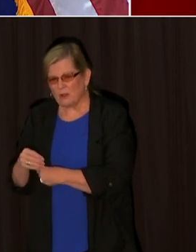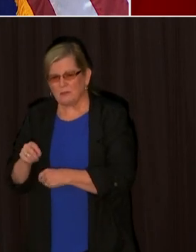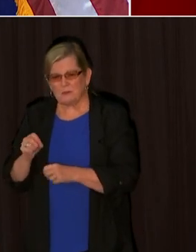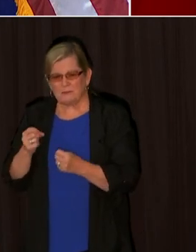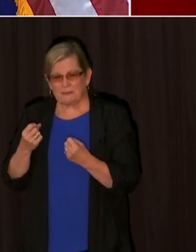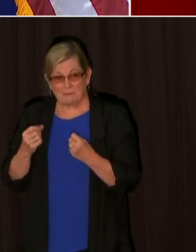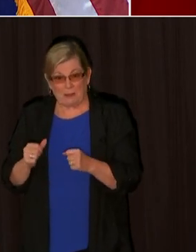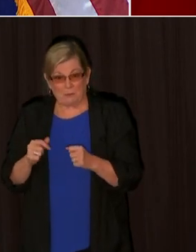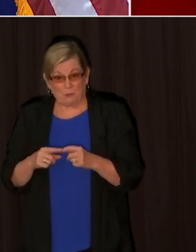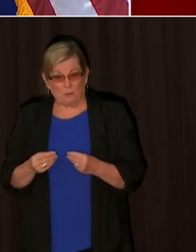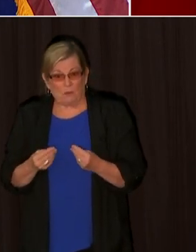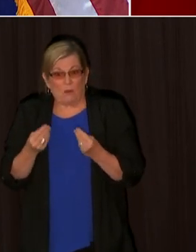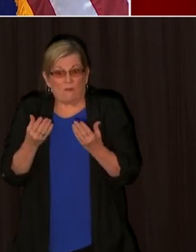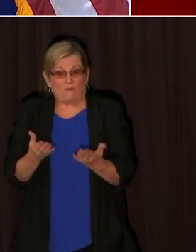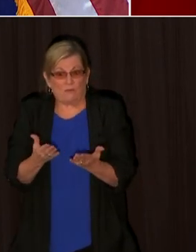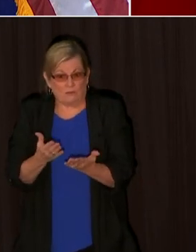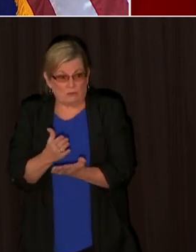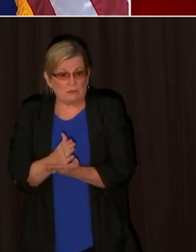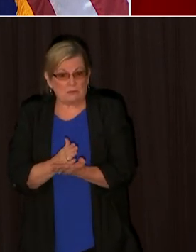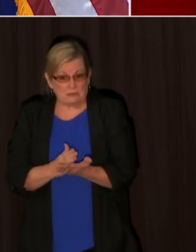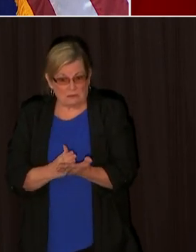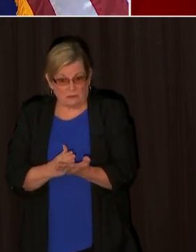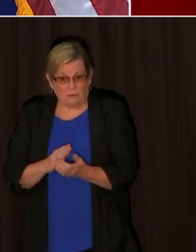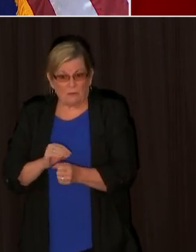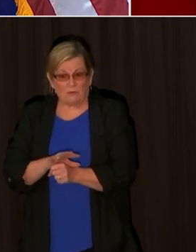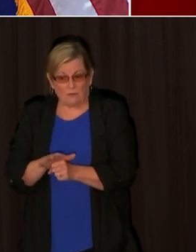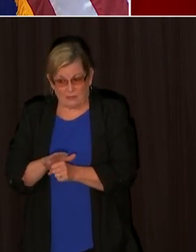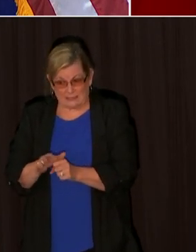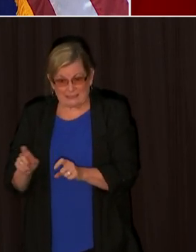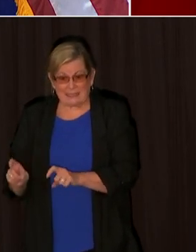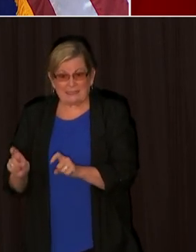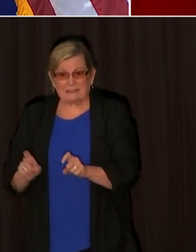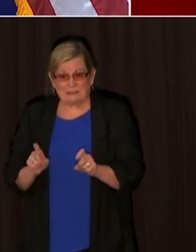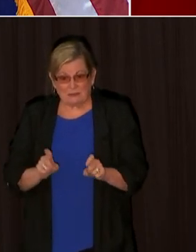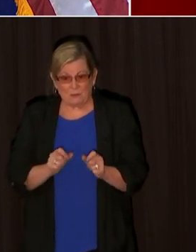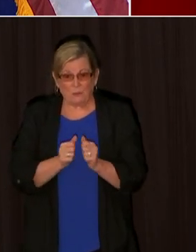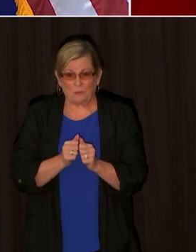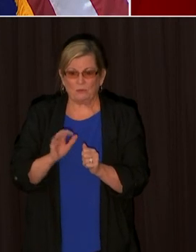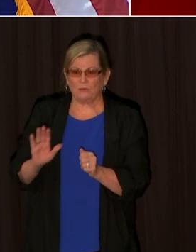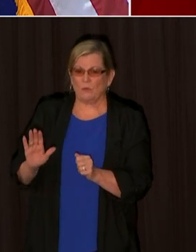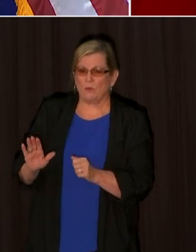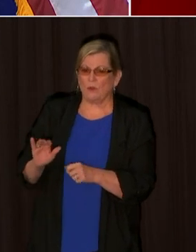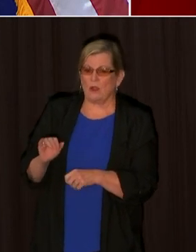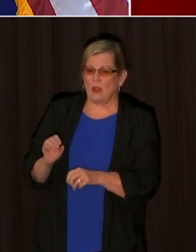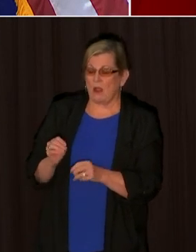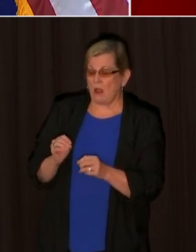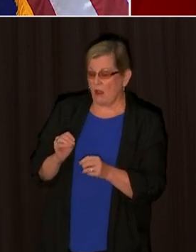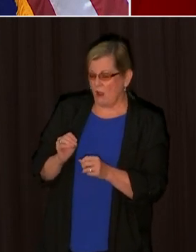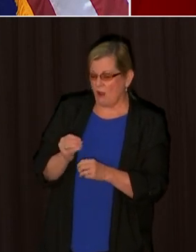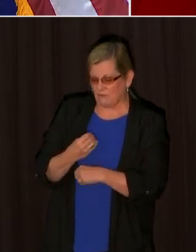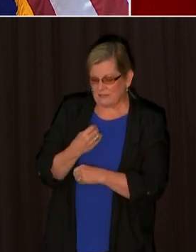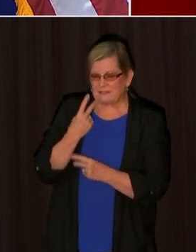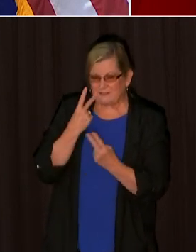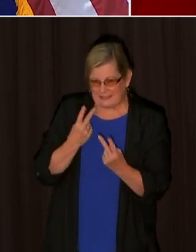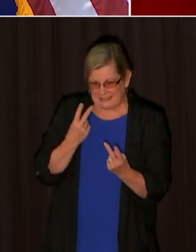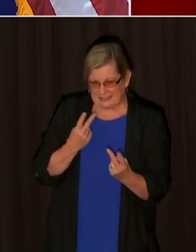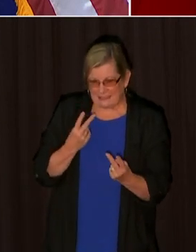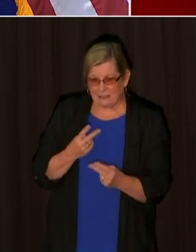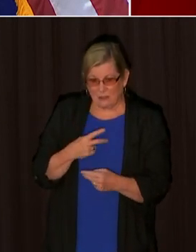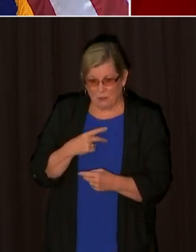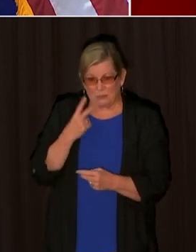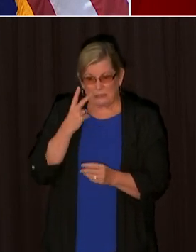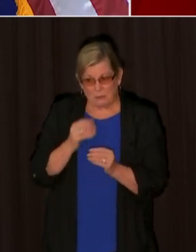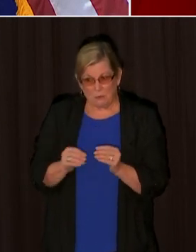offer COVID-19 testing in the routine office setting. And we are seeing increased testing happening